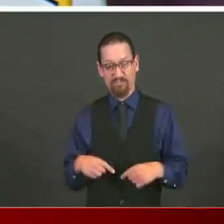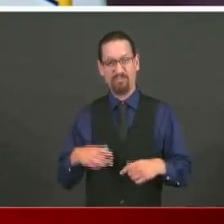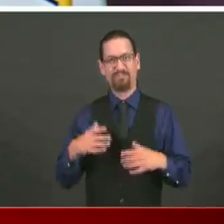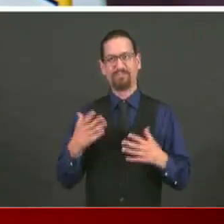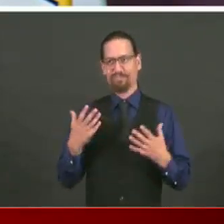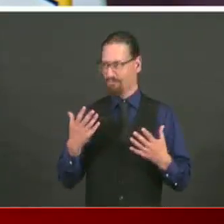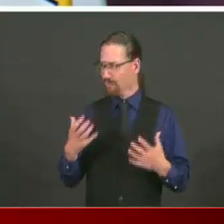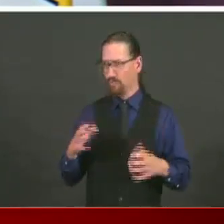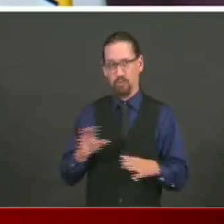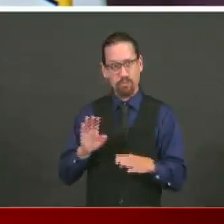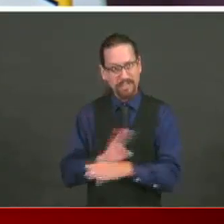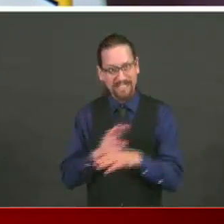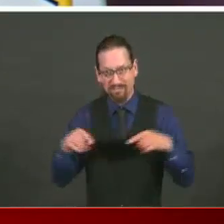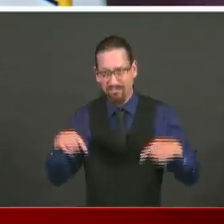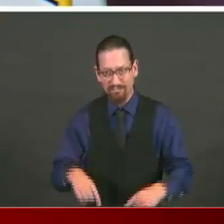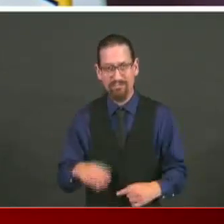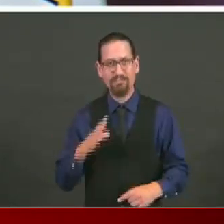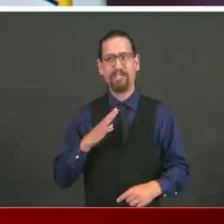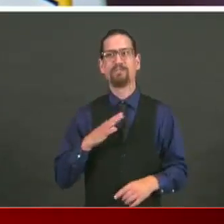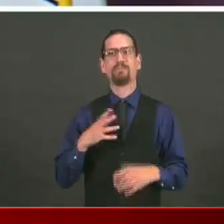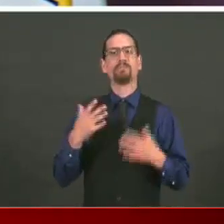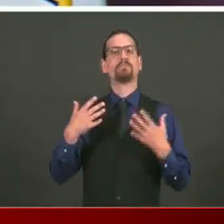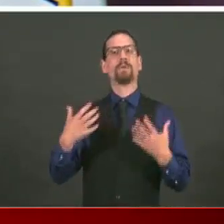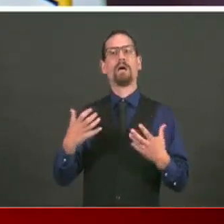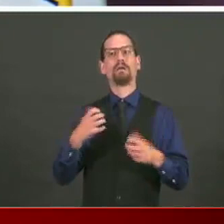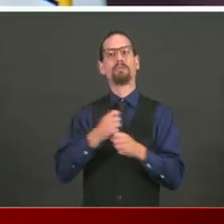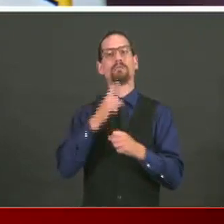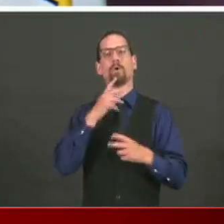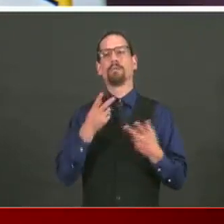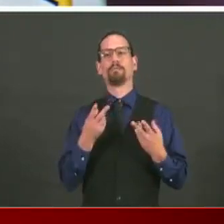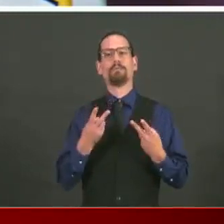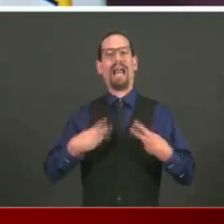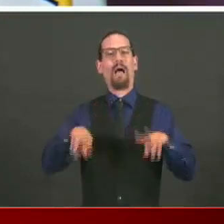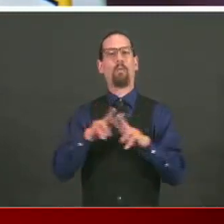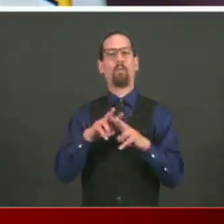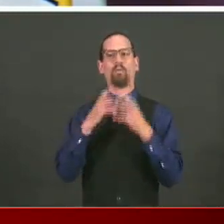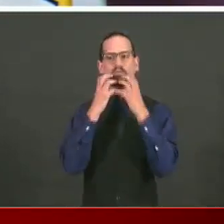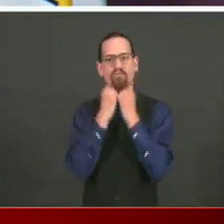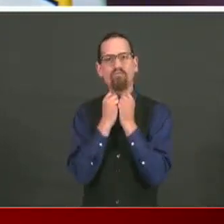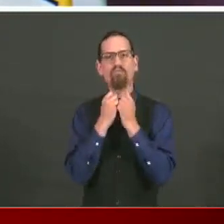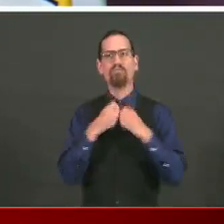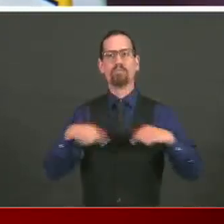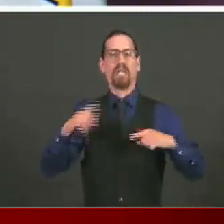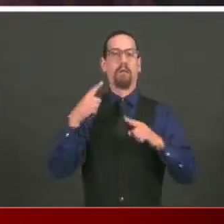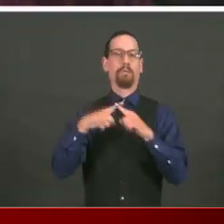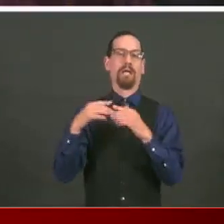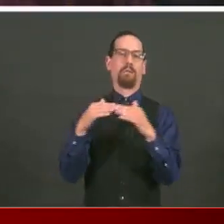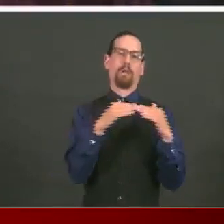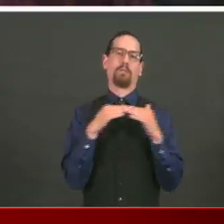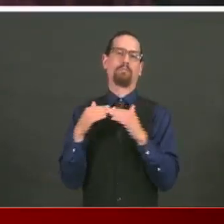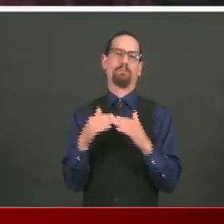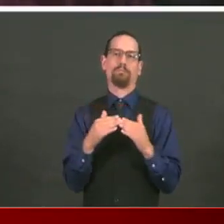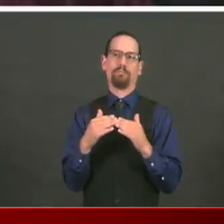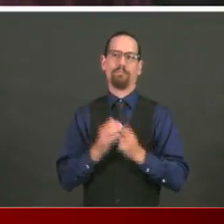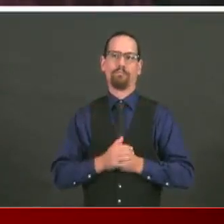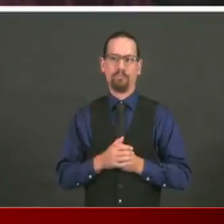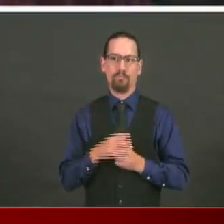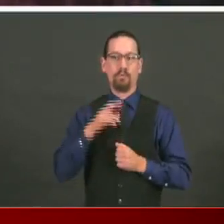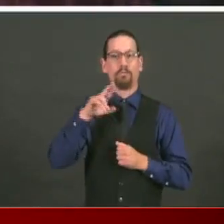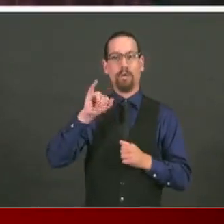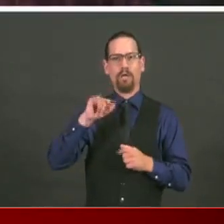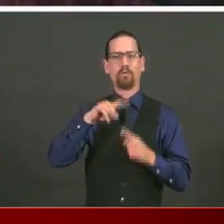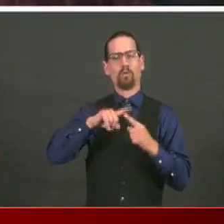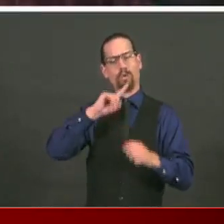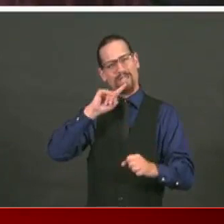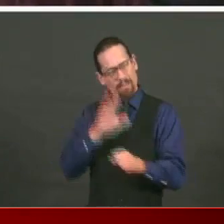in places that have good values and a commitment to equity, and I would lean into that as I sell Rhode Island. I want to say one thing